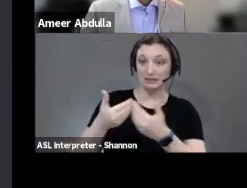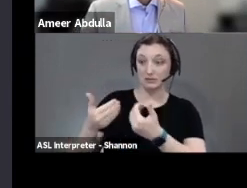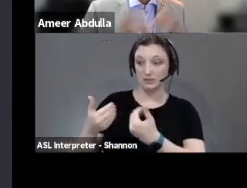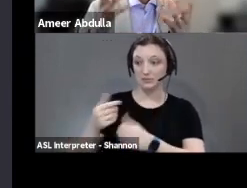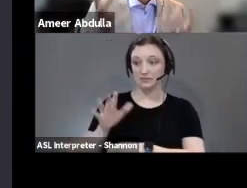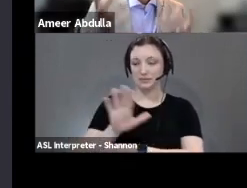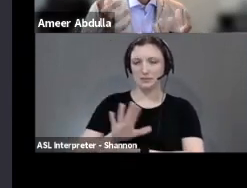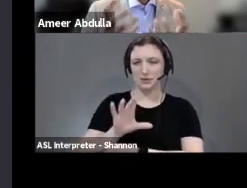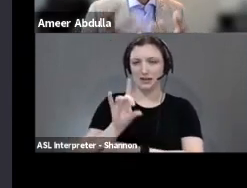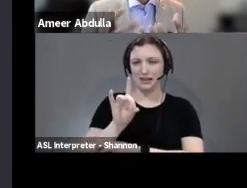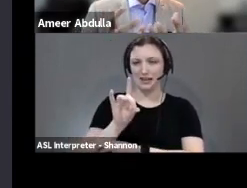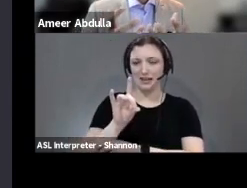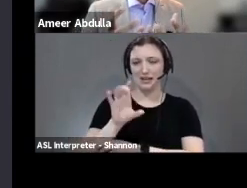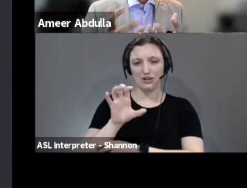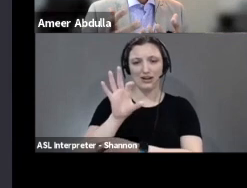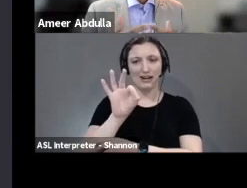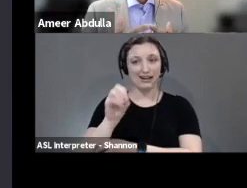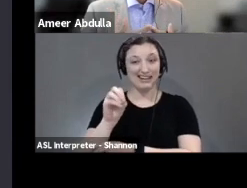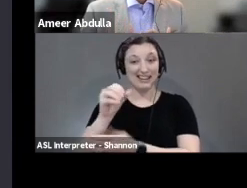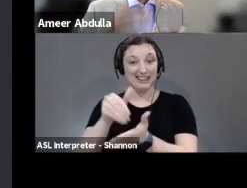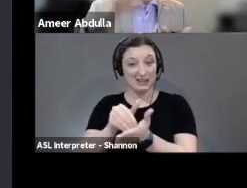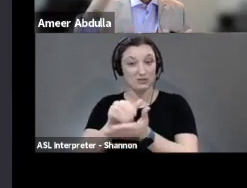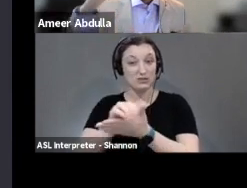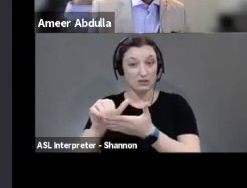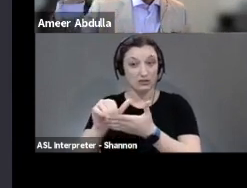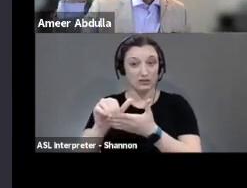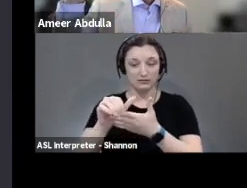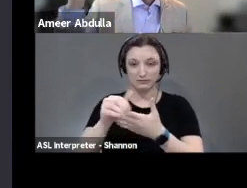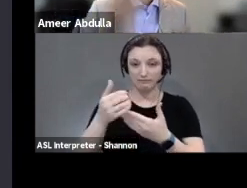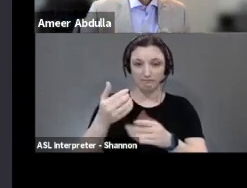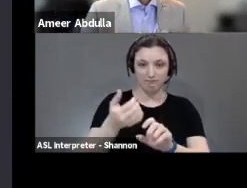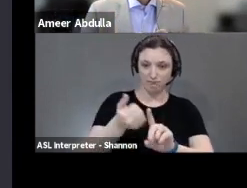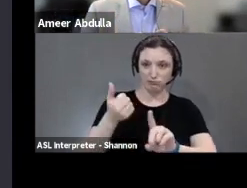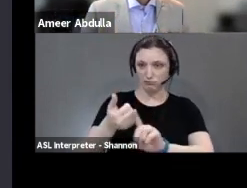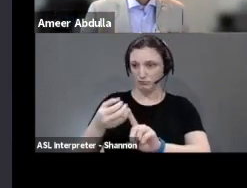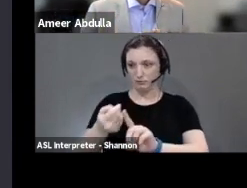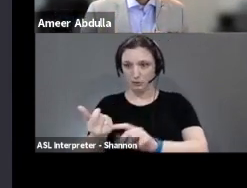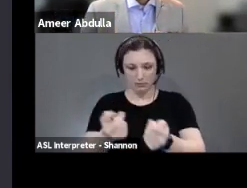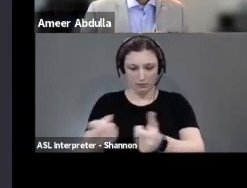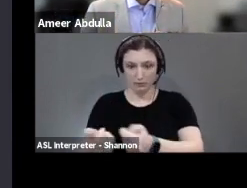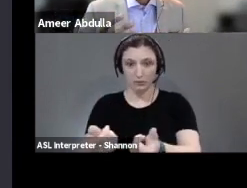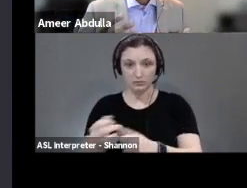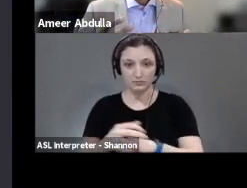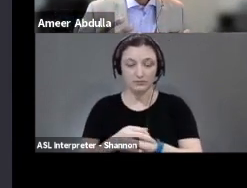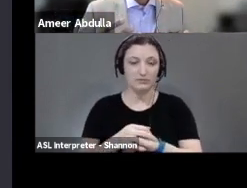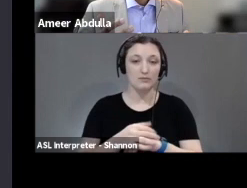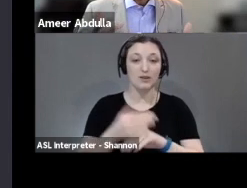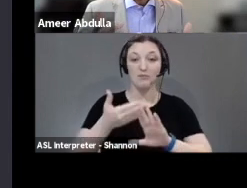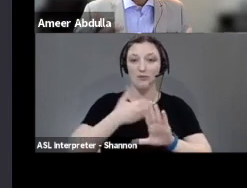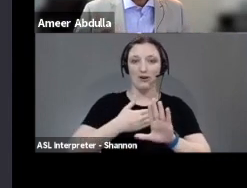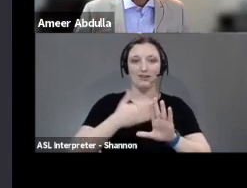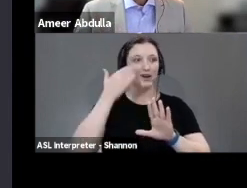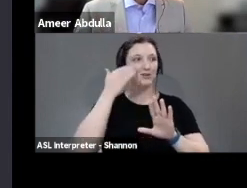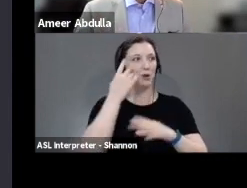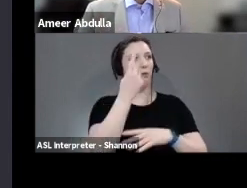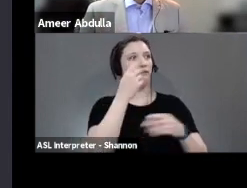$890,000 of exemption that exists right now. And that number continues to go up every year. And so I used to know when it was one number and it stayed that